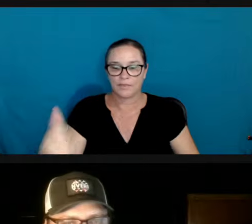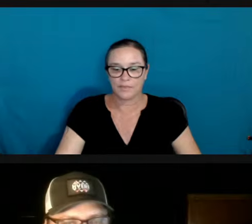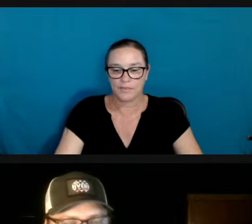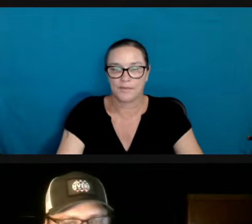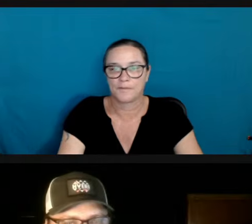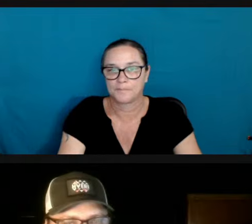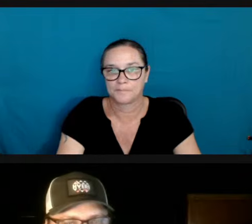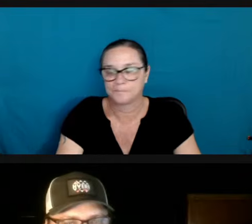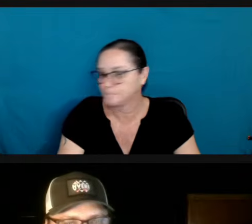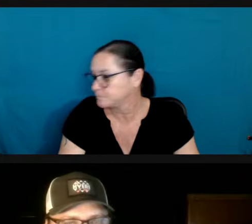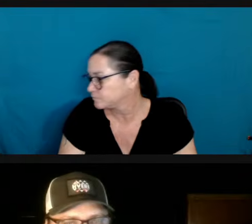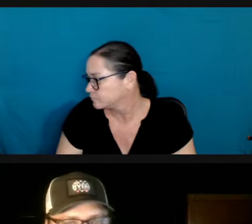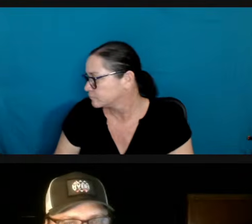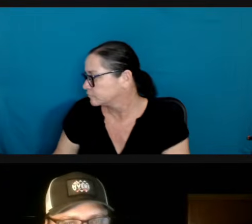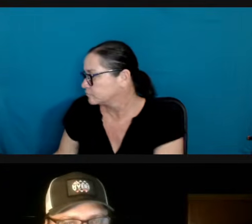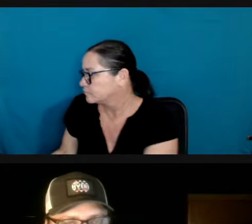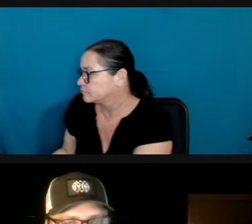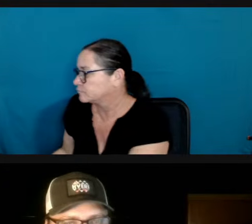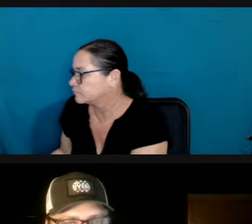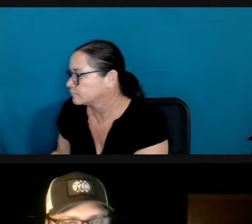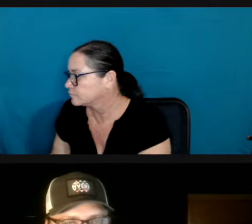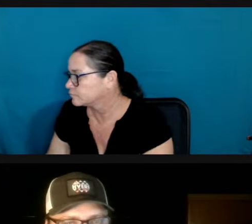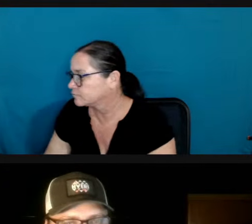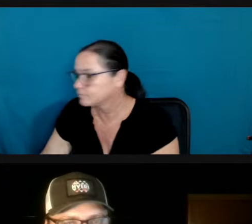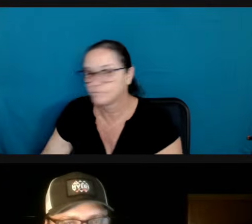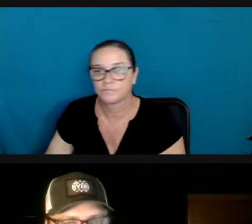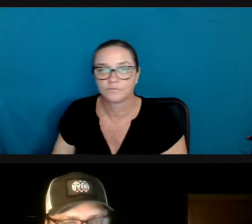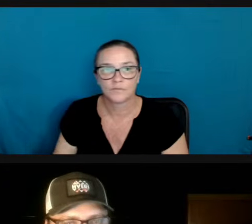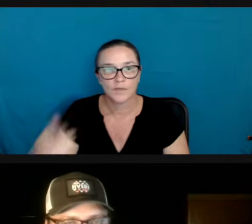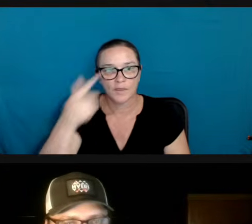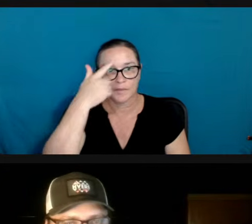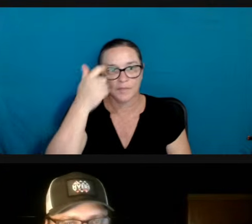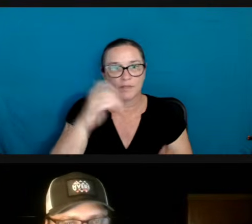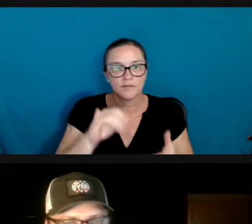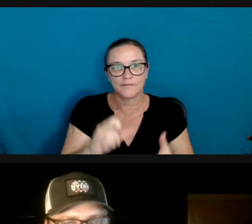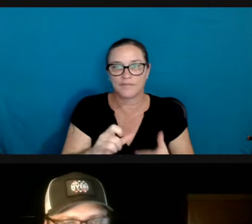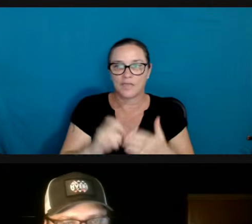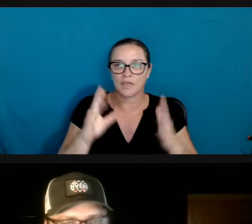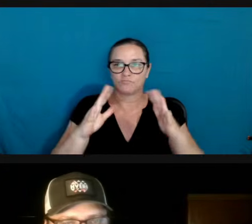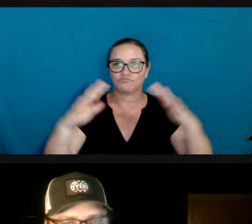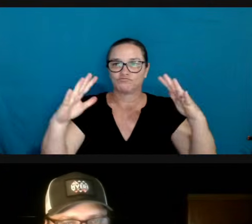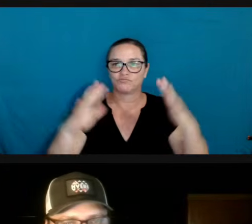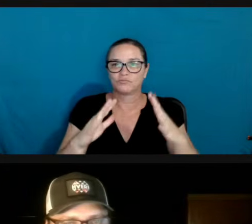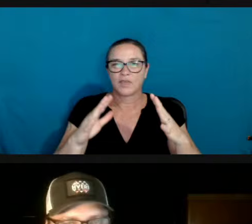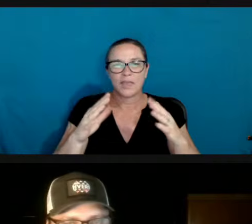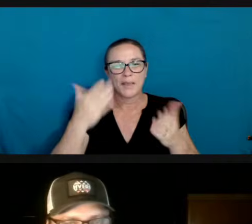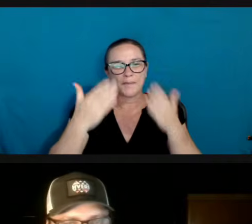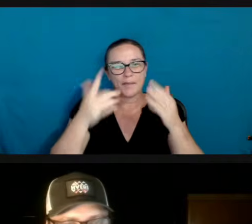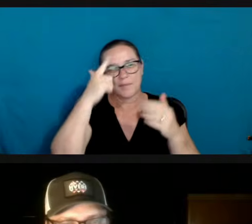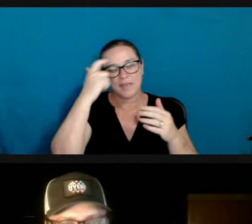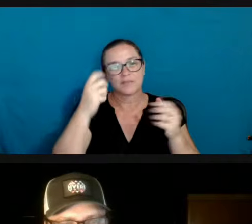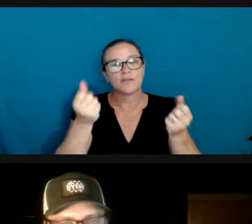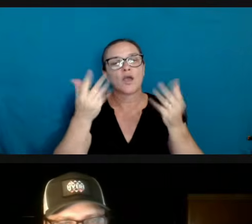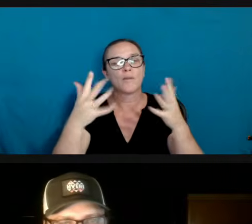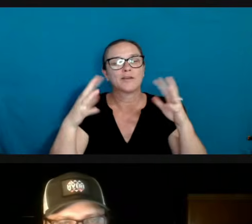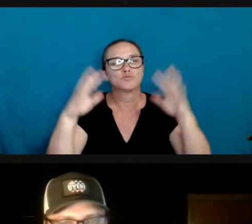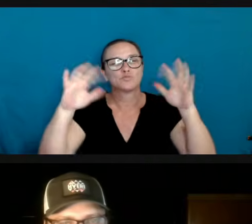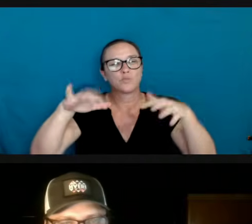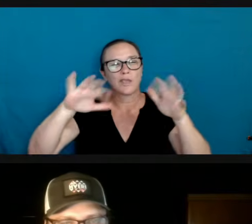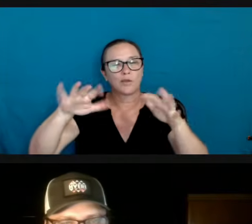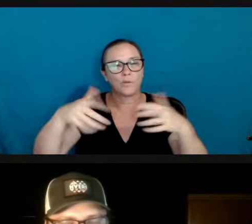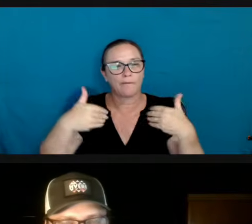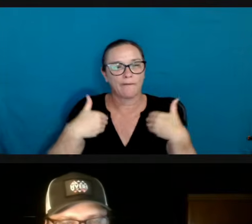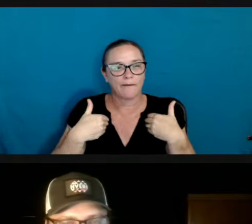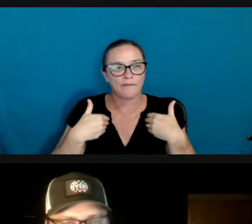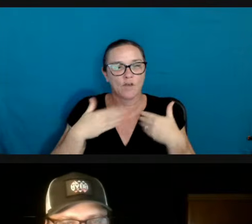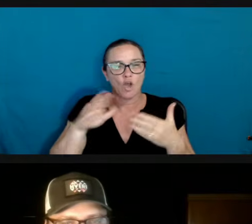this slowdown and a tilt, perhaps related to the rebound that's affected by the amount of rain in the ground, right? That water